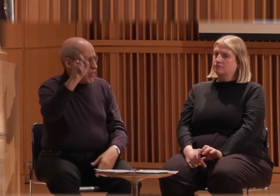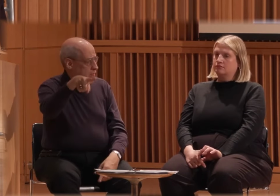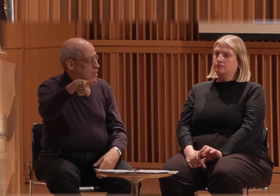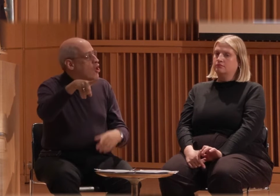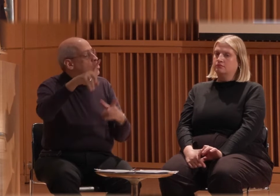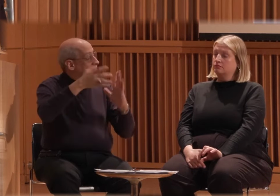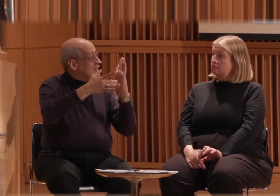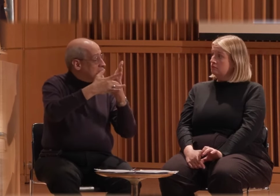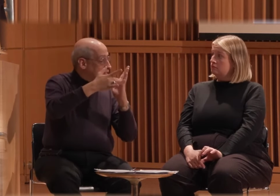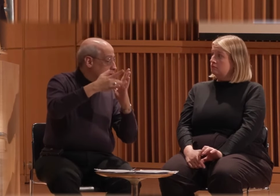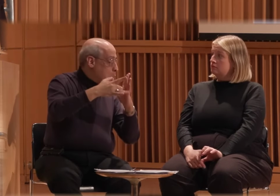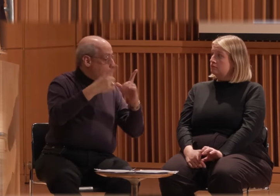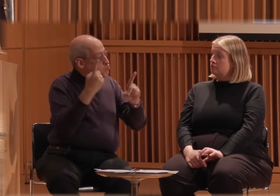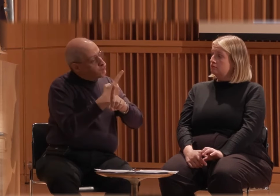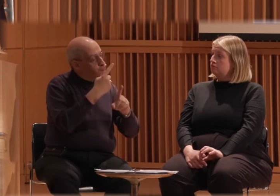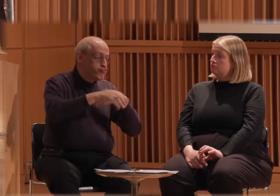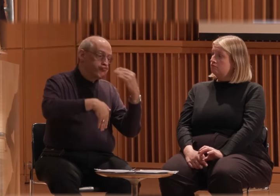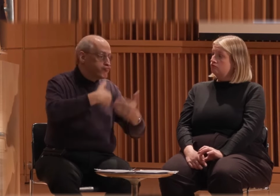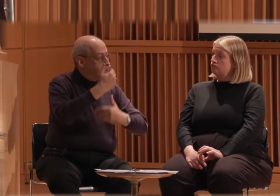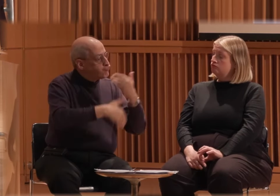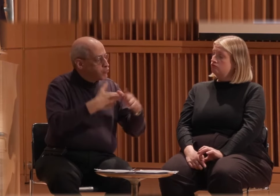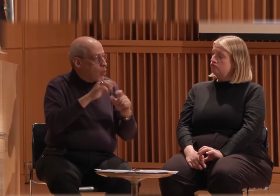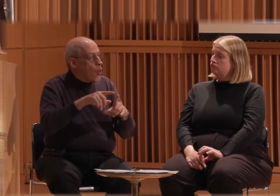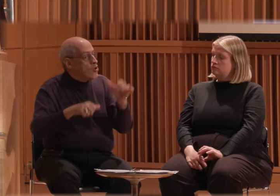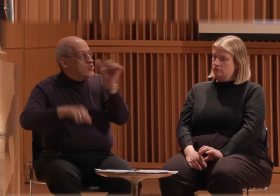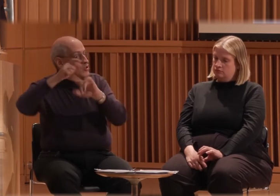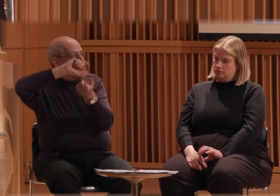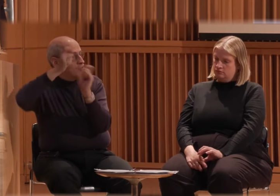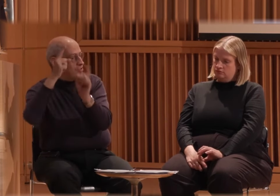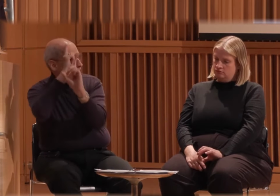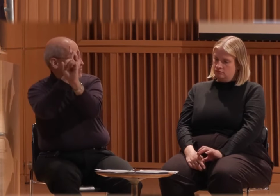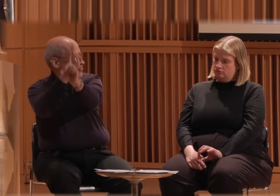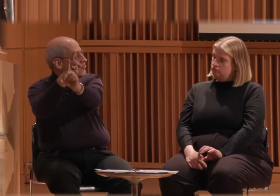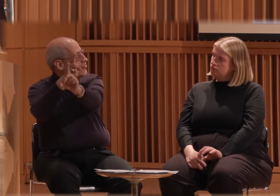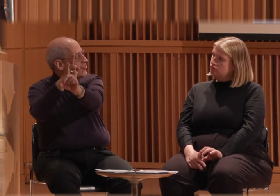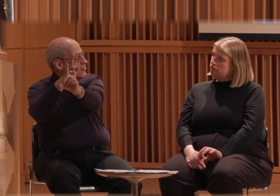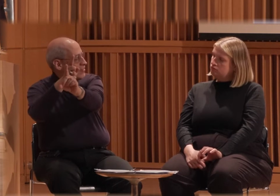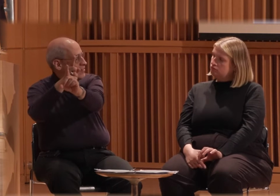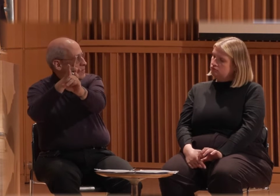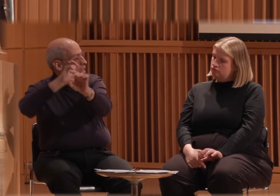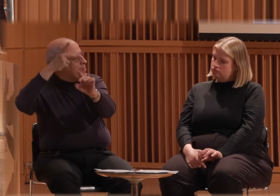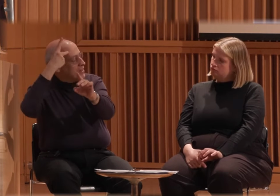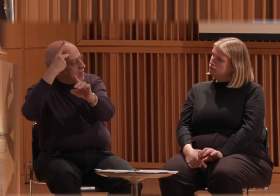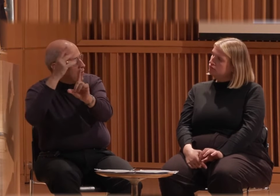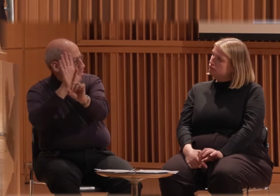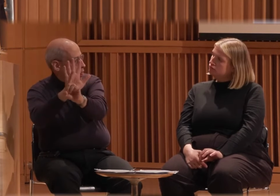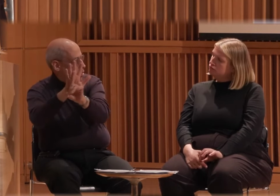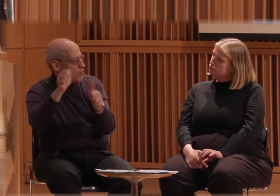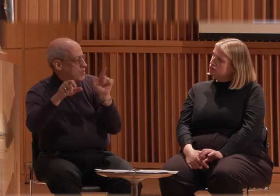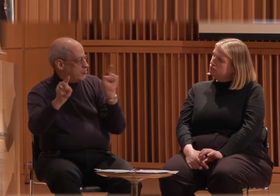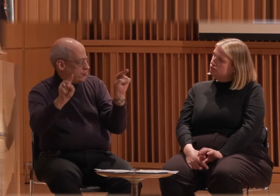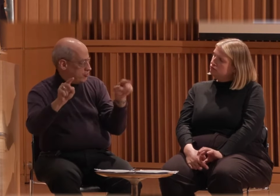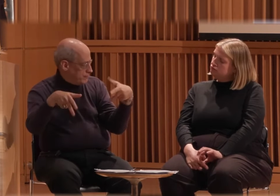to be a technical enterprise, or is this also a social change and political enterprise? I